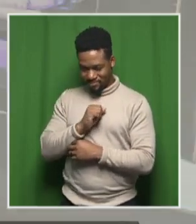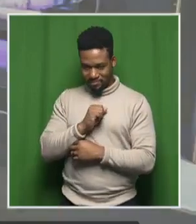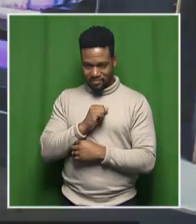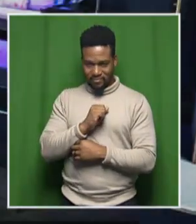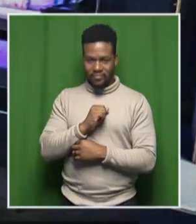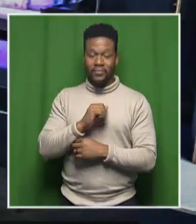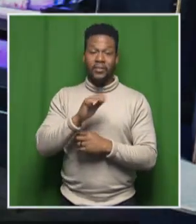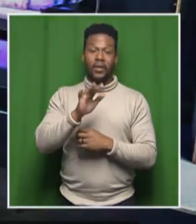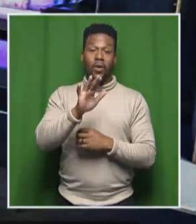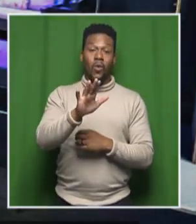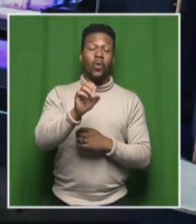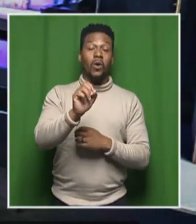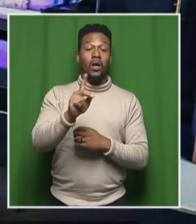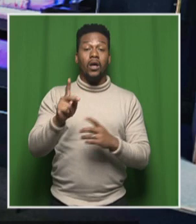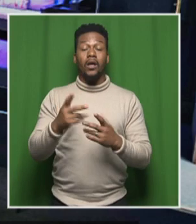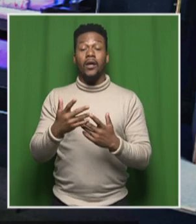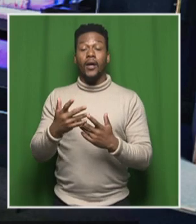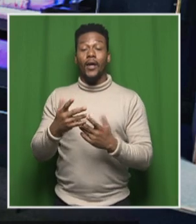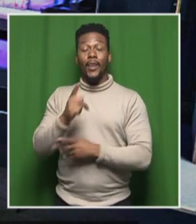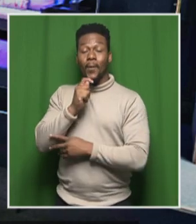very early in the morning now, right?